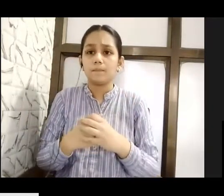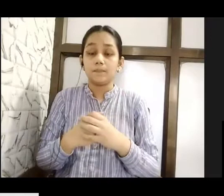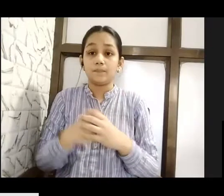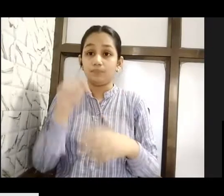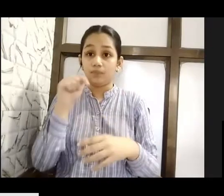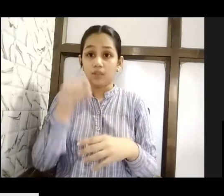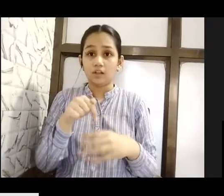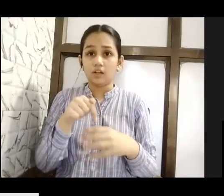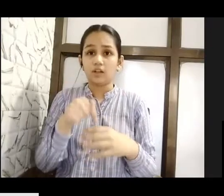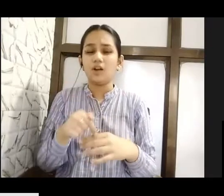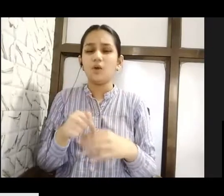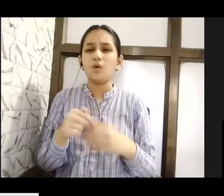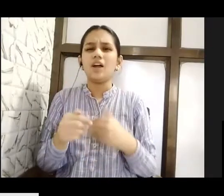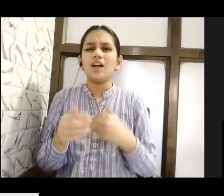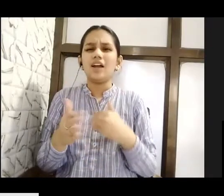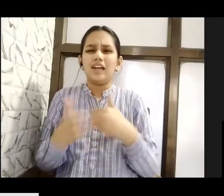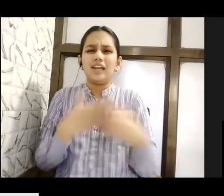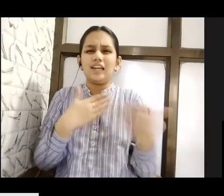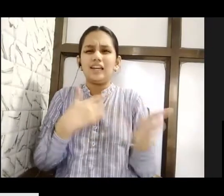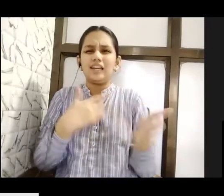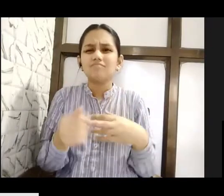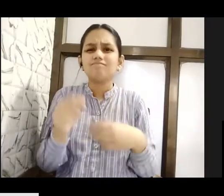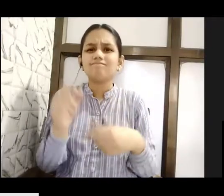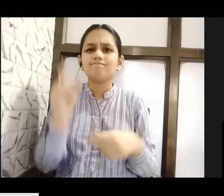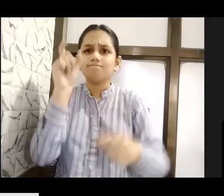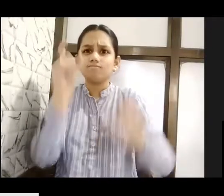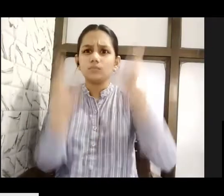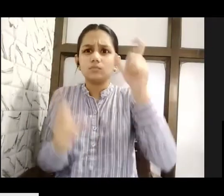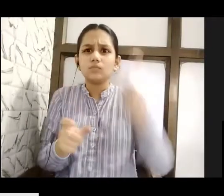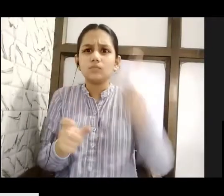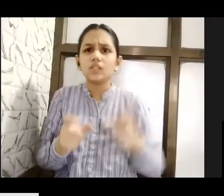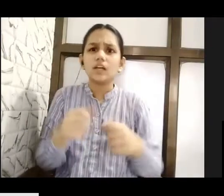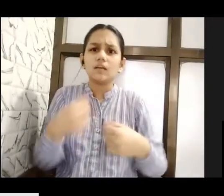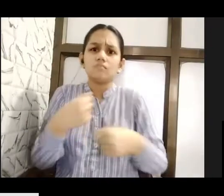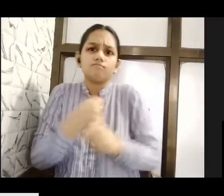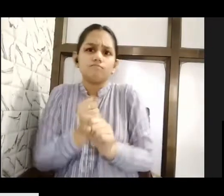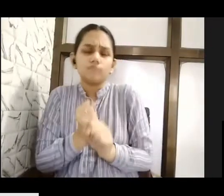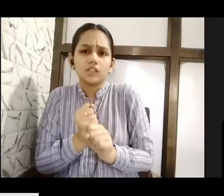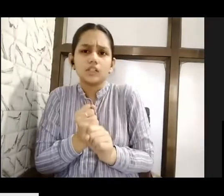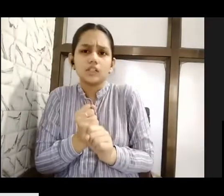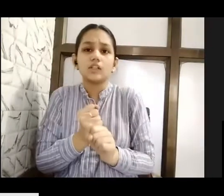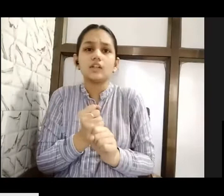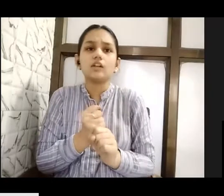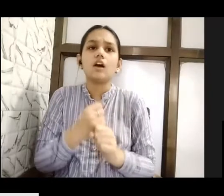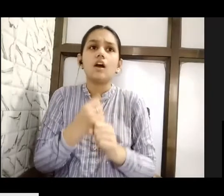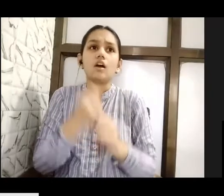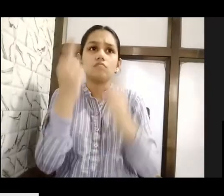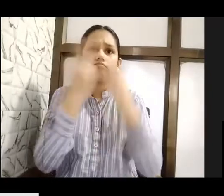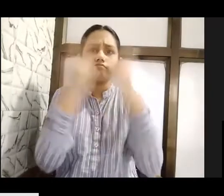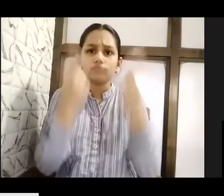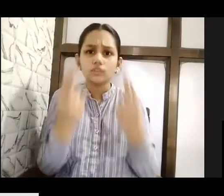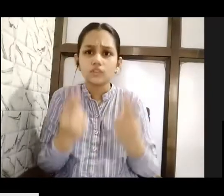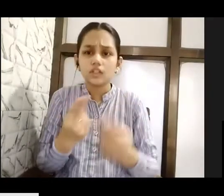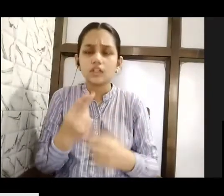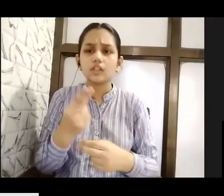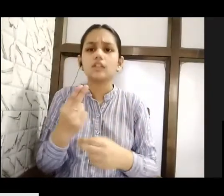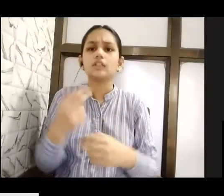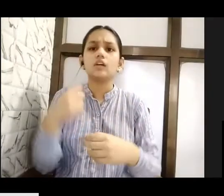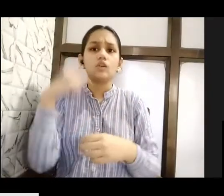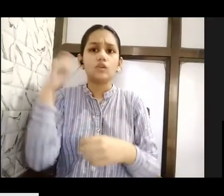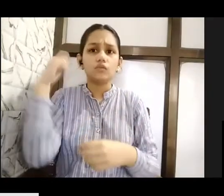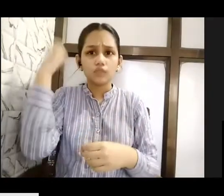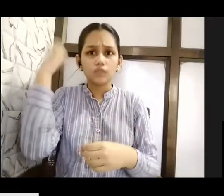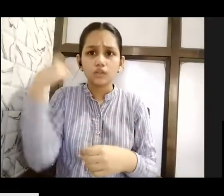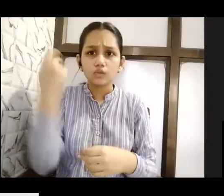today anybody and everybody can create beautiful graphics and videos,